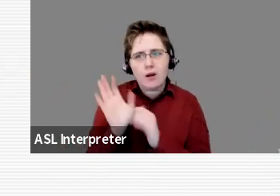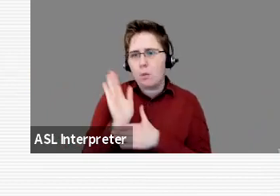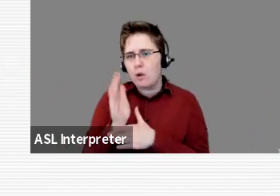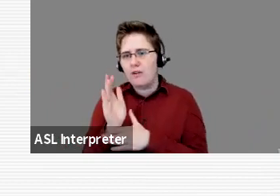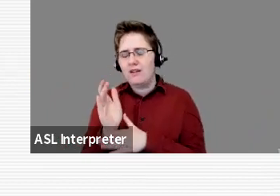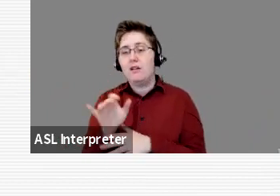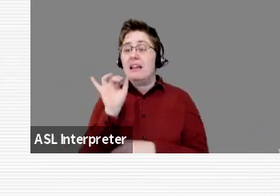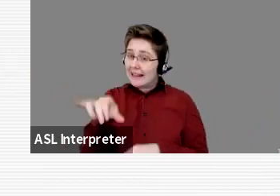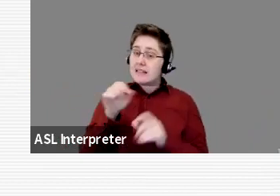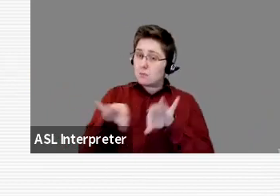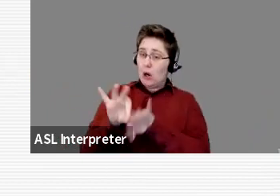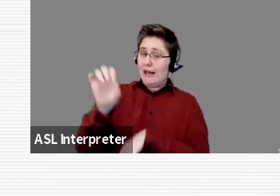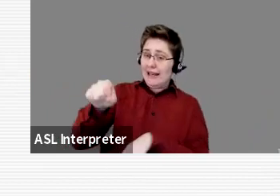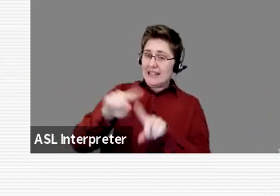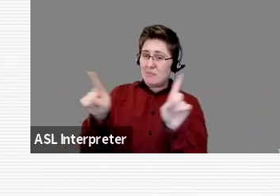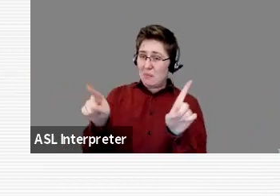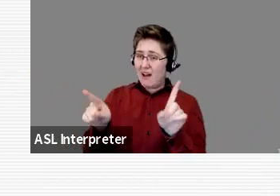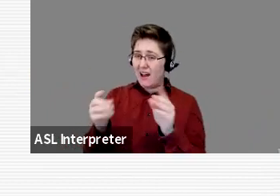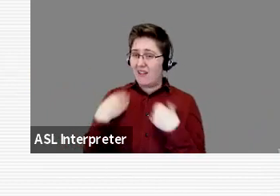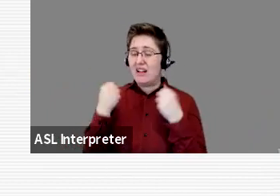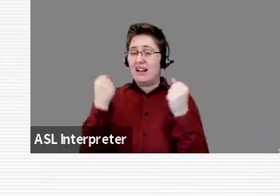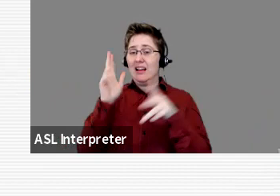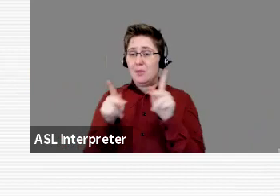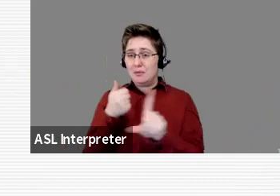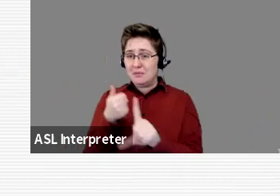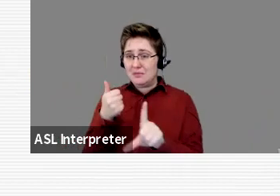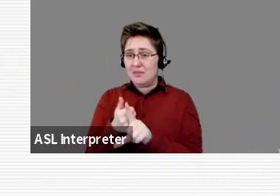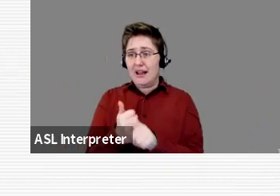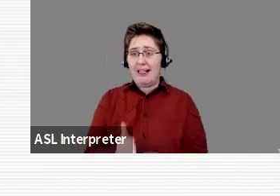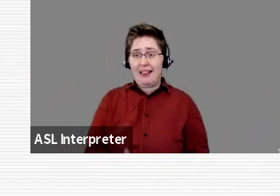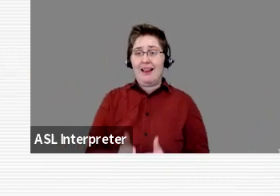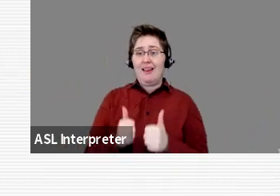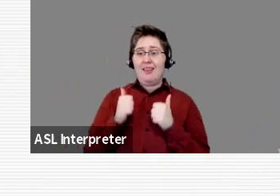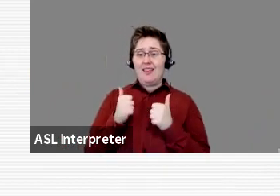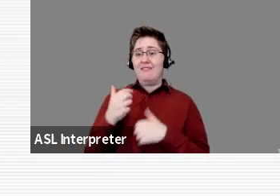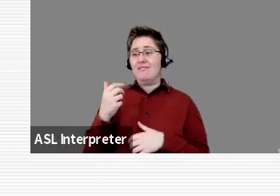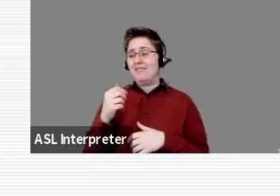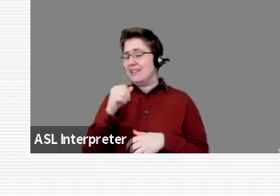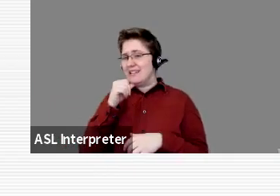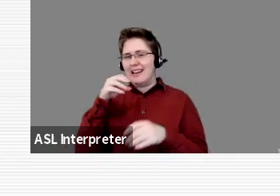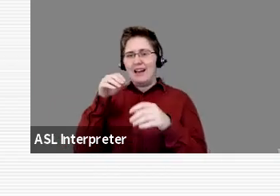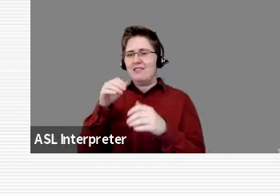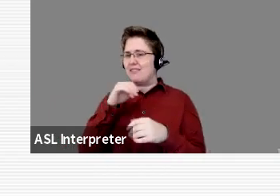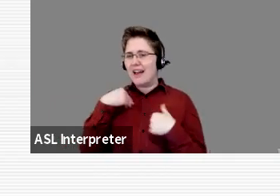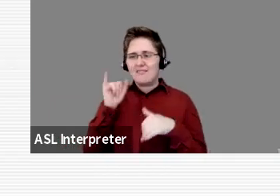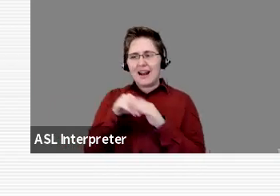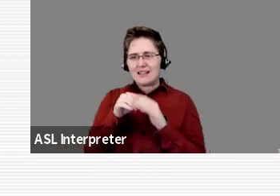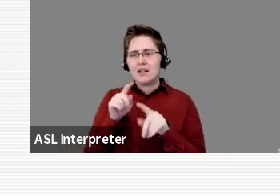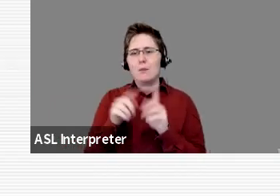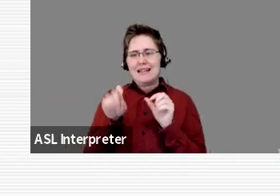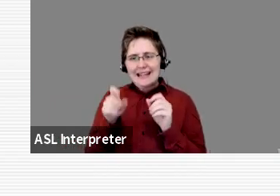things are extremely important. But there are a lot of people who live outside of that kind of access and need